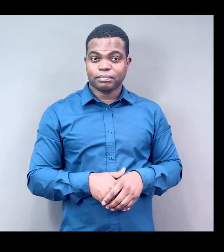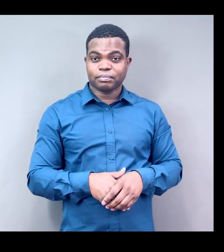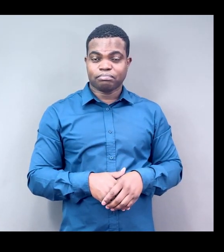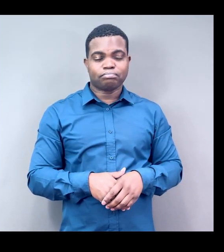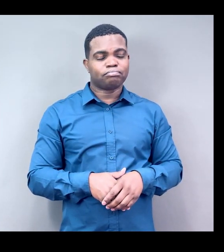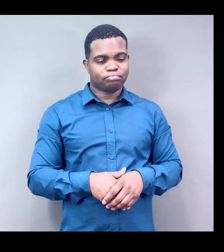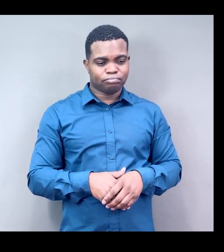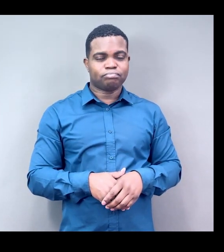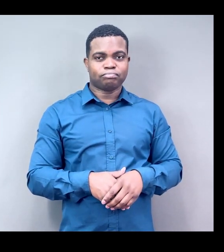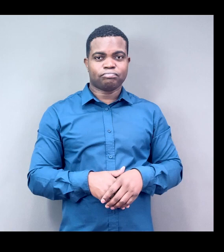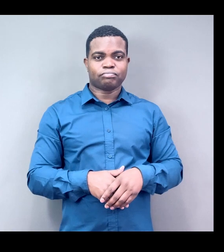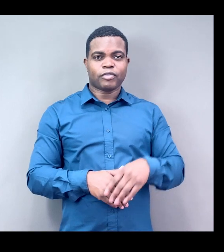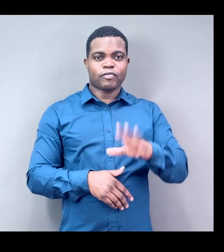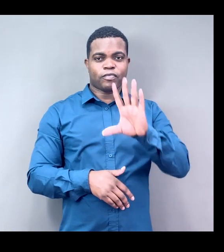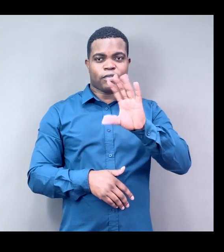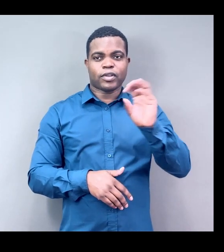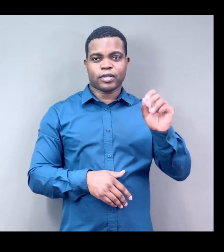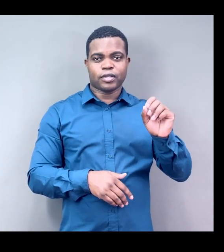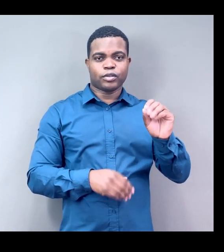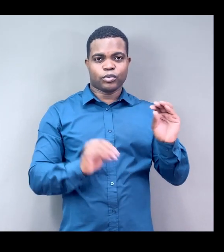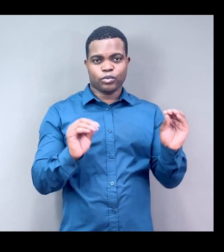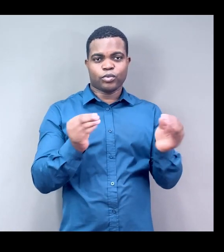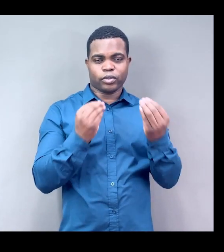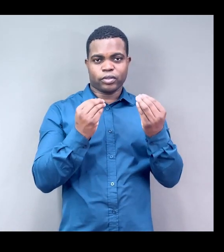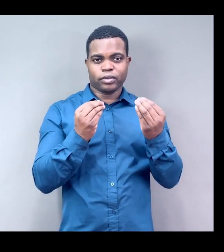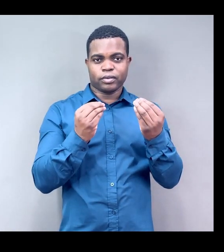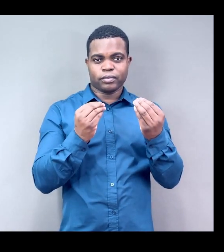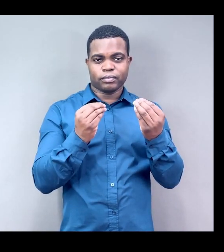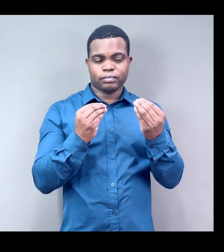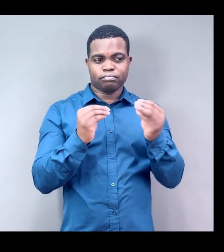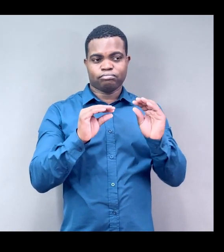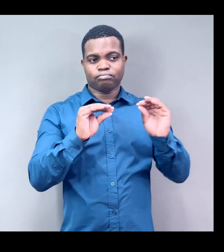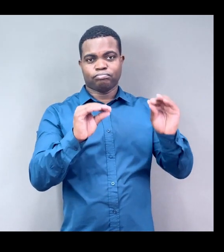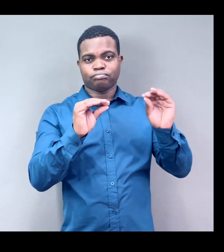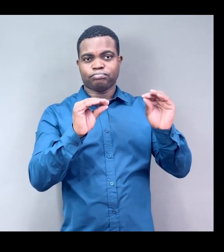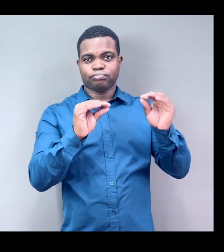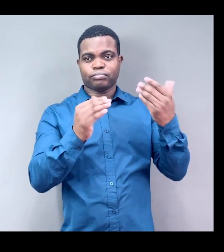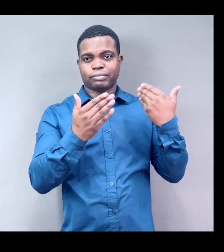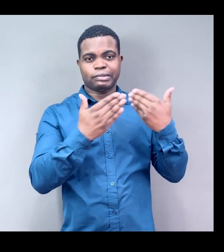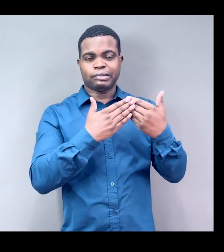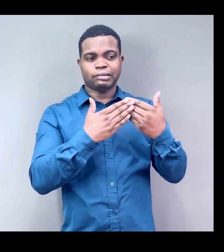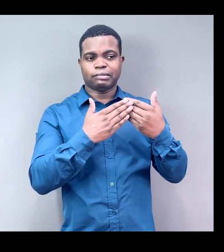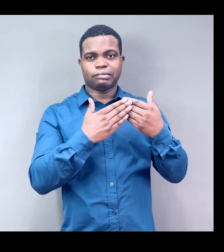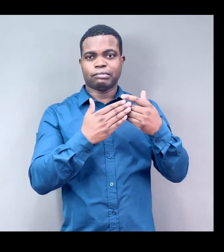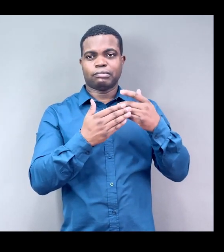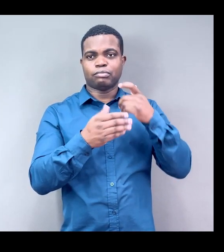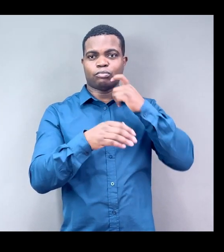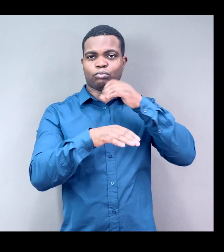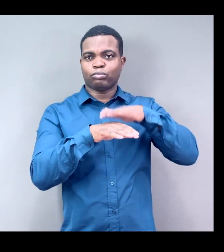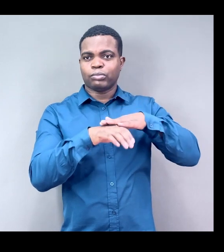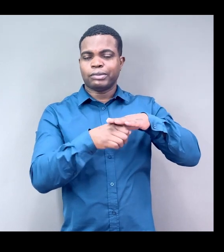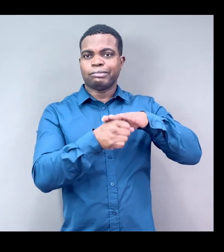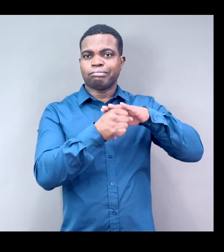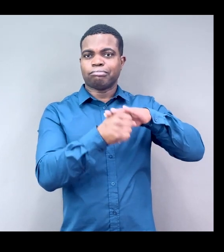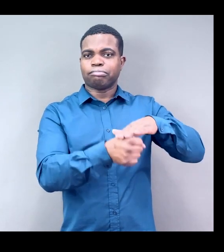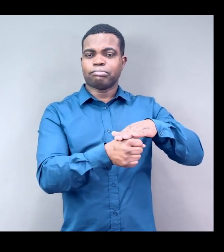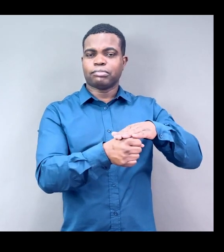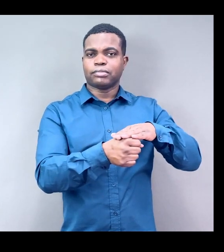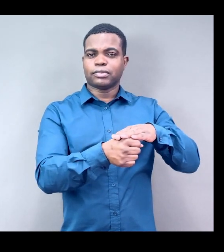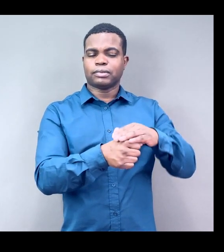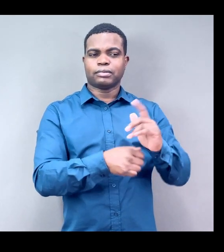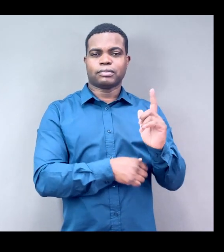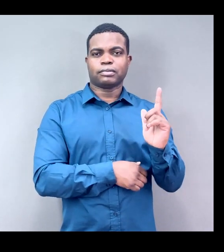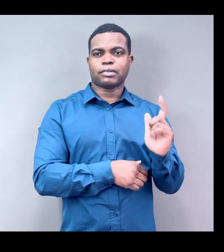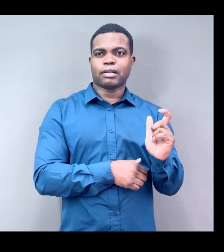So achievable. Is it achievable? 500 racialized young people.